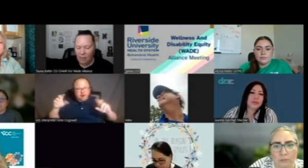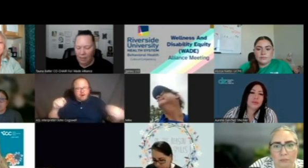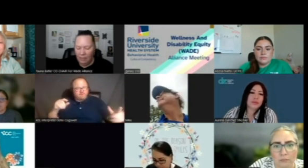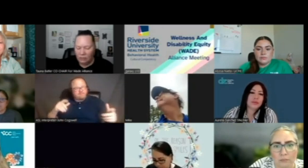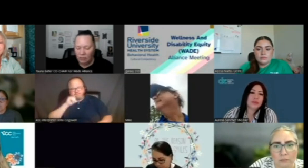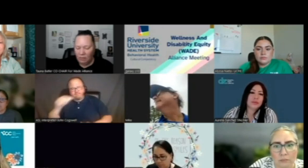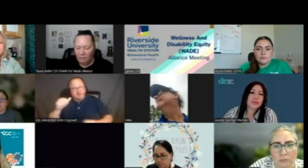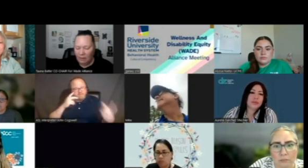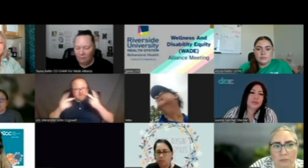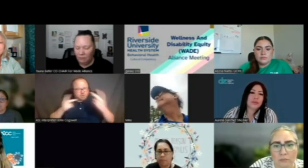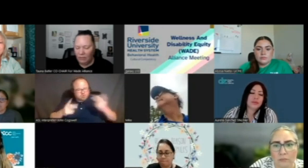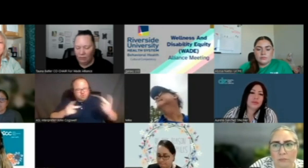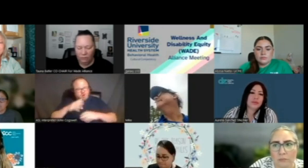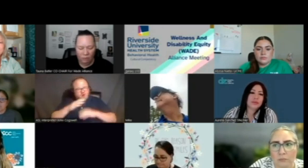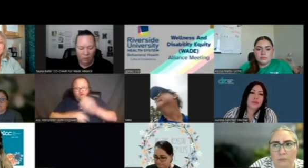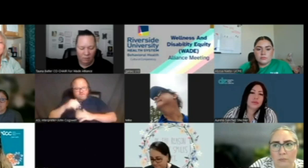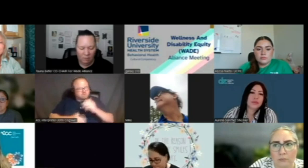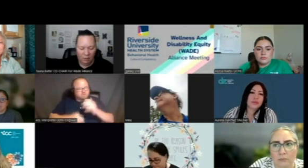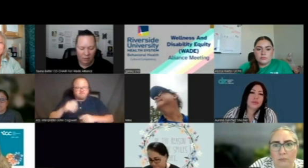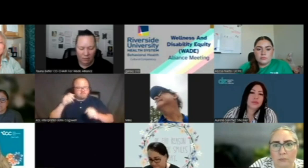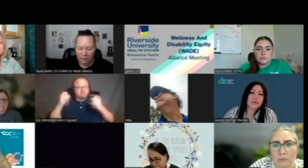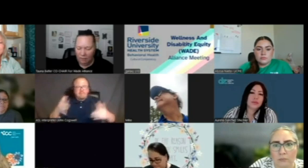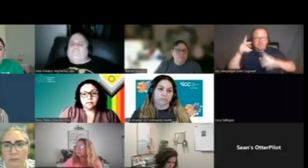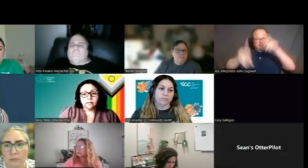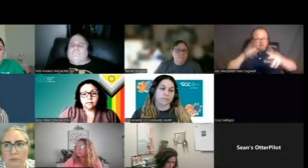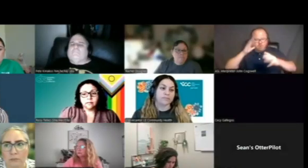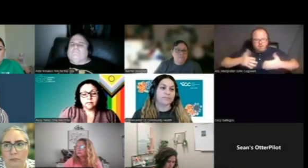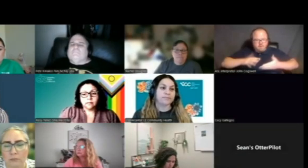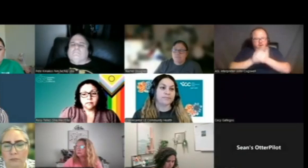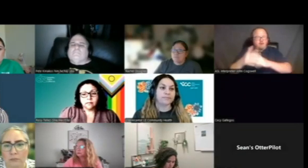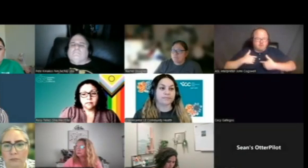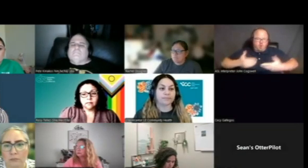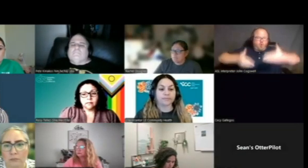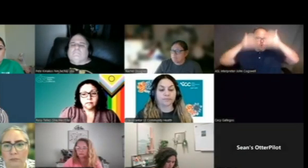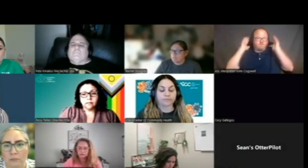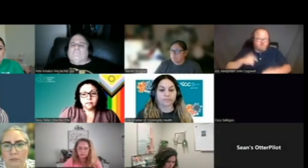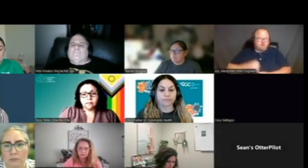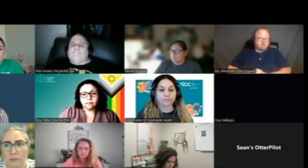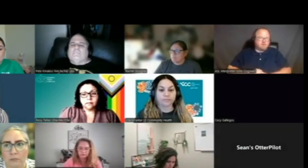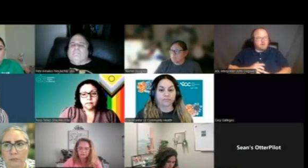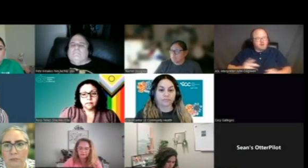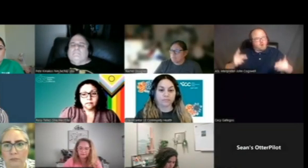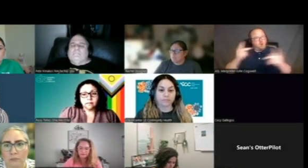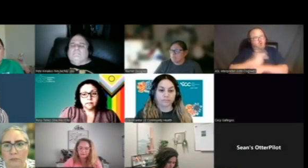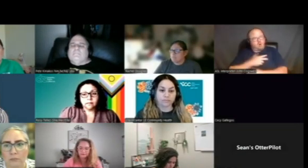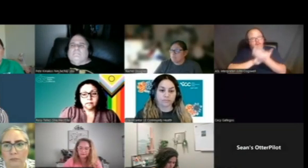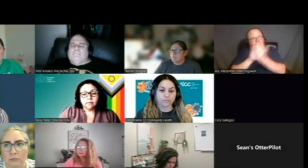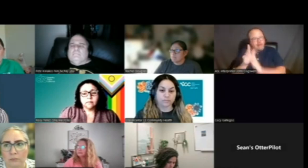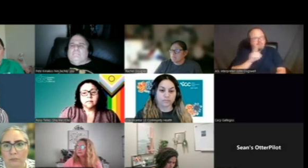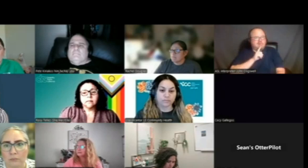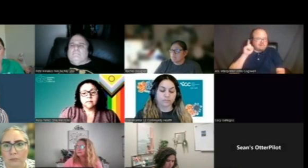so many people can overwhelm me. This has gotten worse since I became deaf.